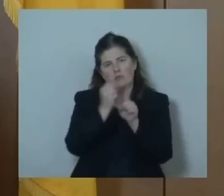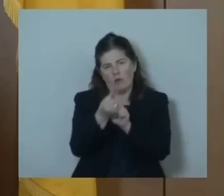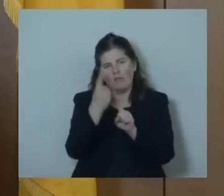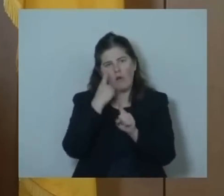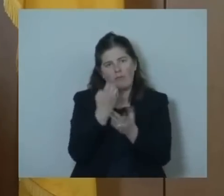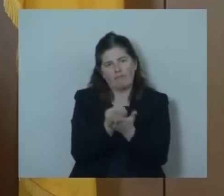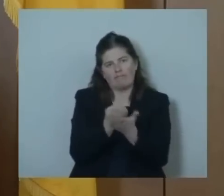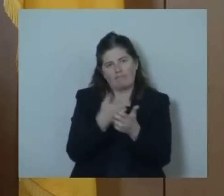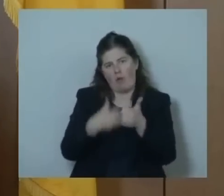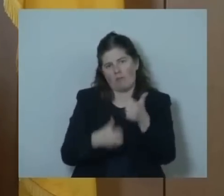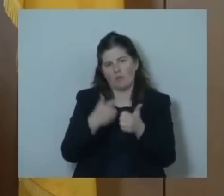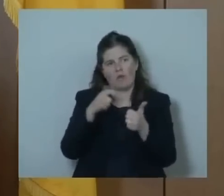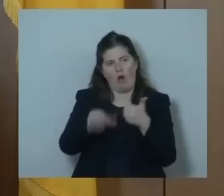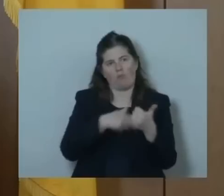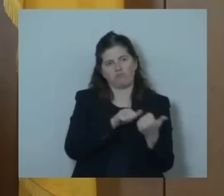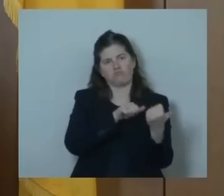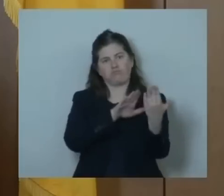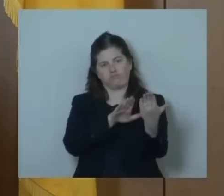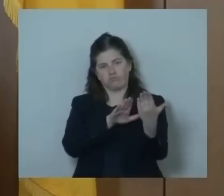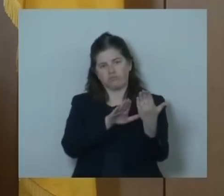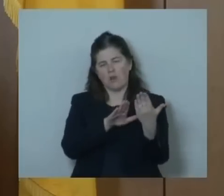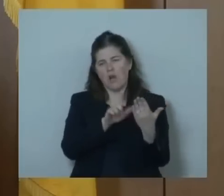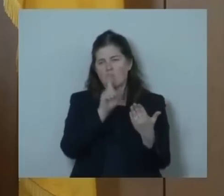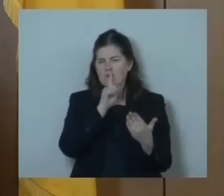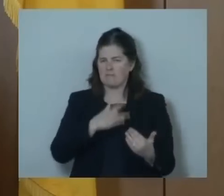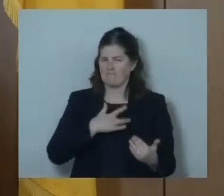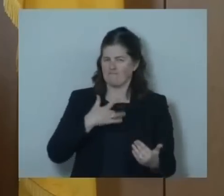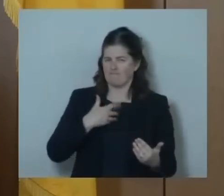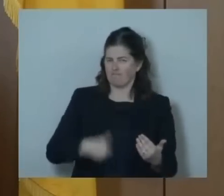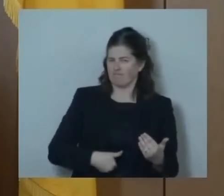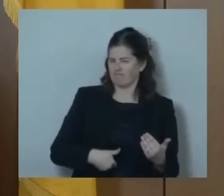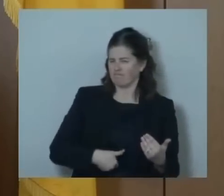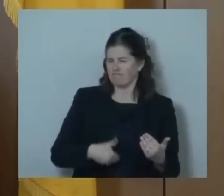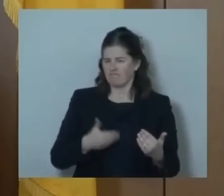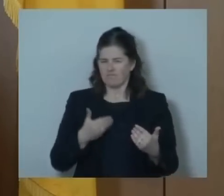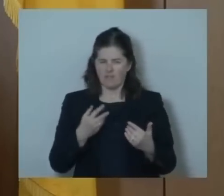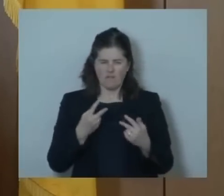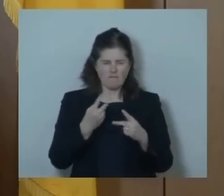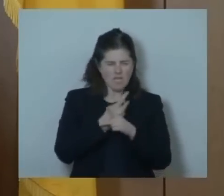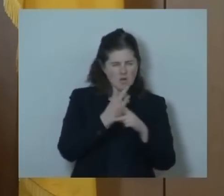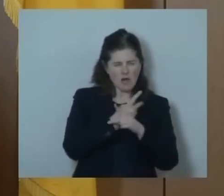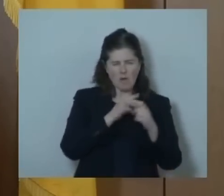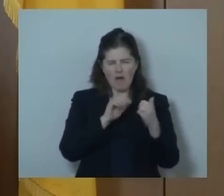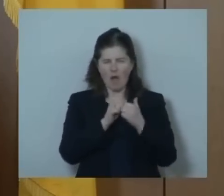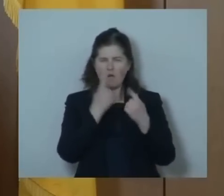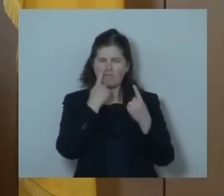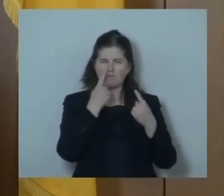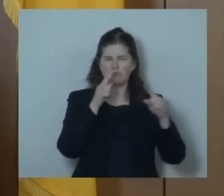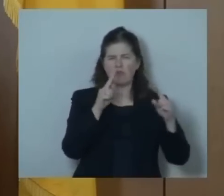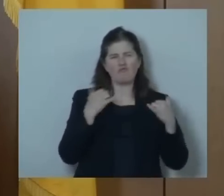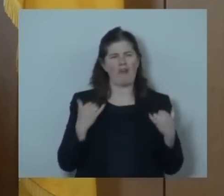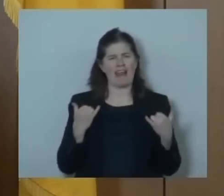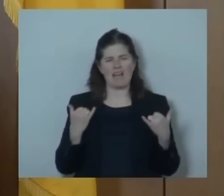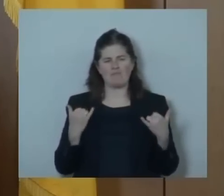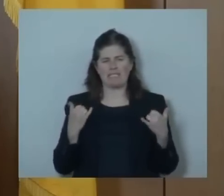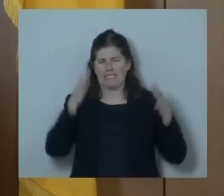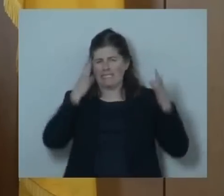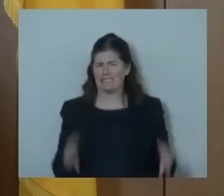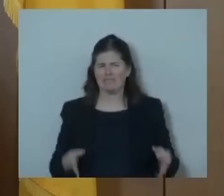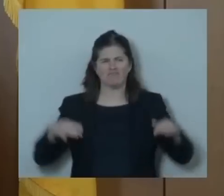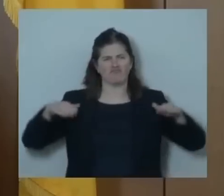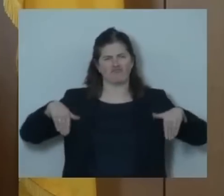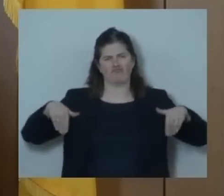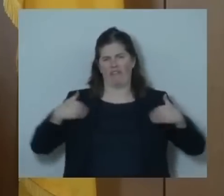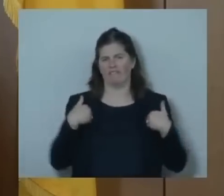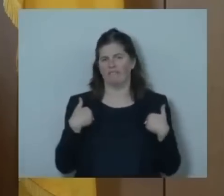economic problems we're all facing. And I'm really inclined to figure out how we can do that successfully, but too early to tell you what that's going to look